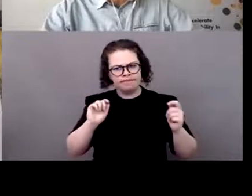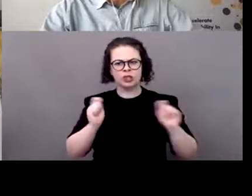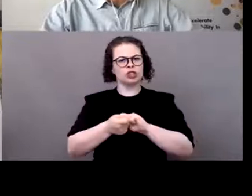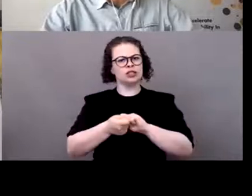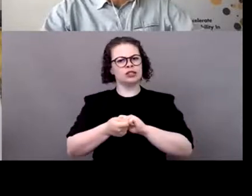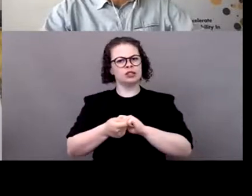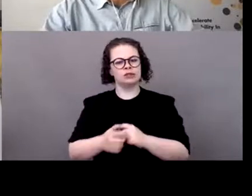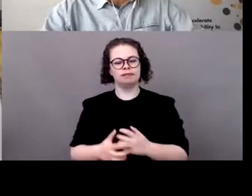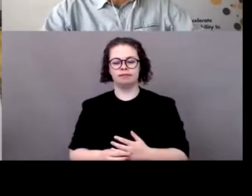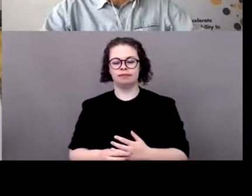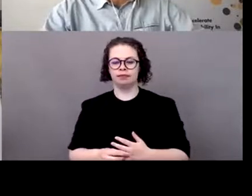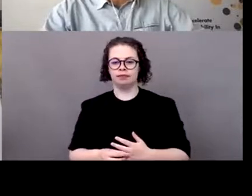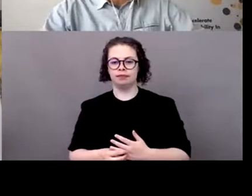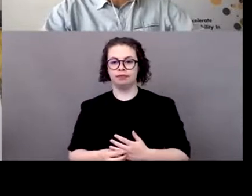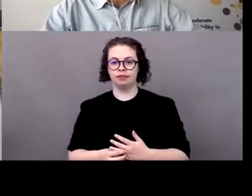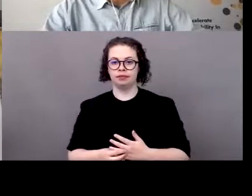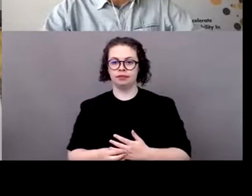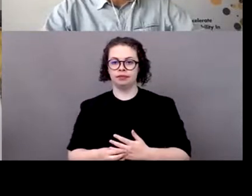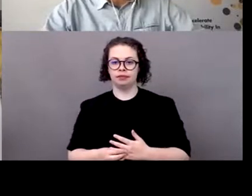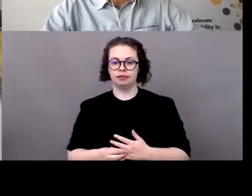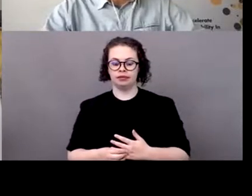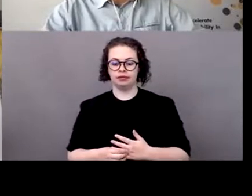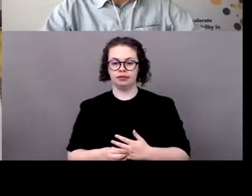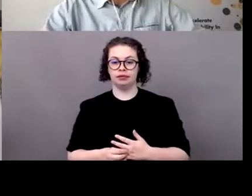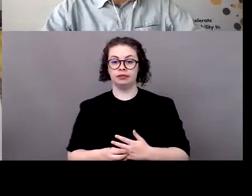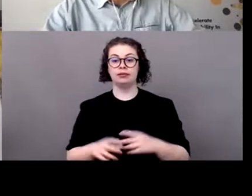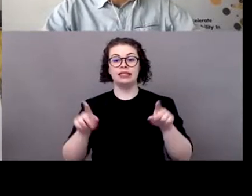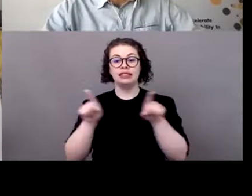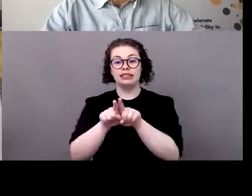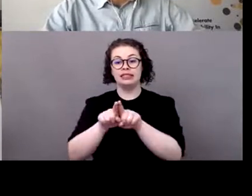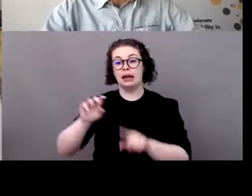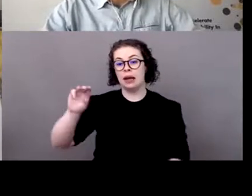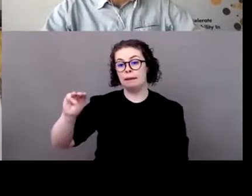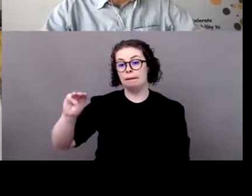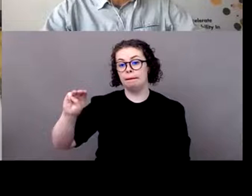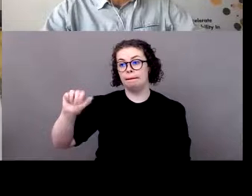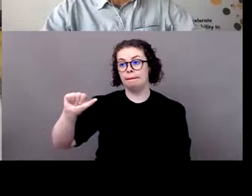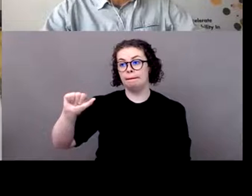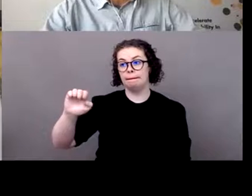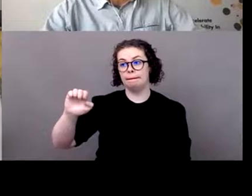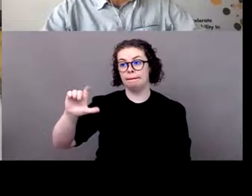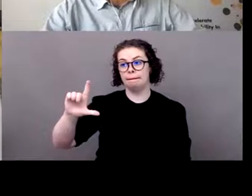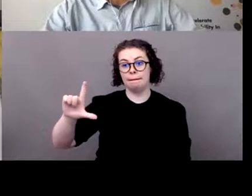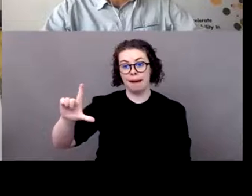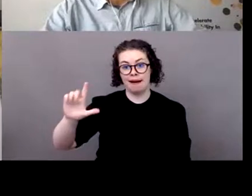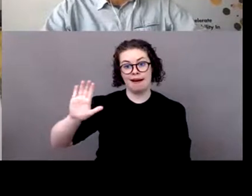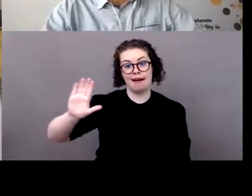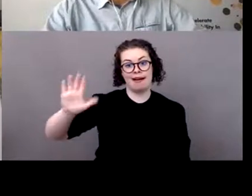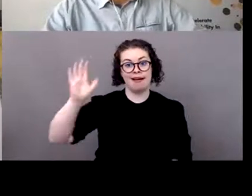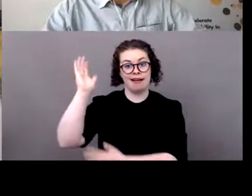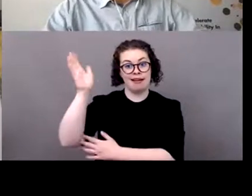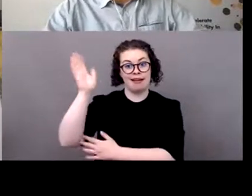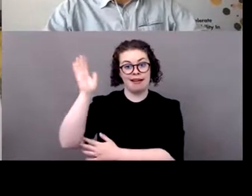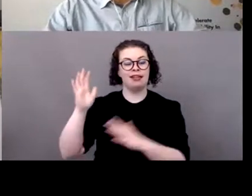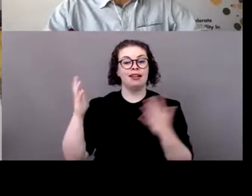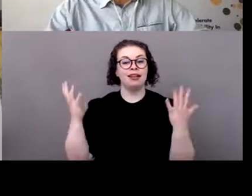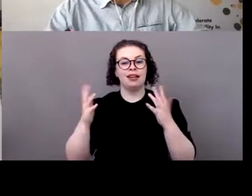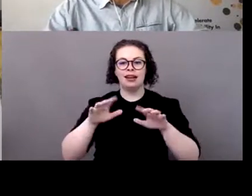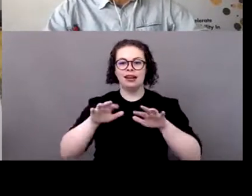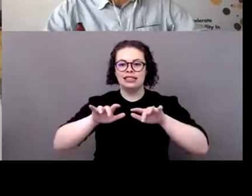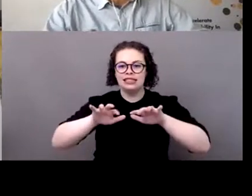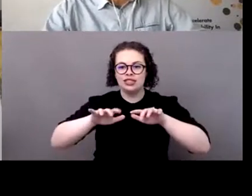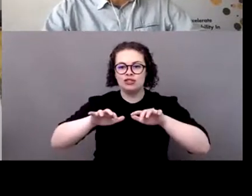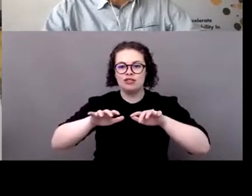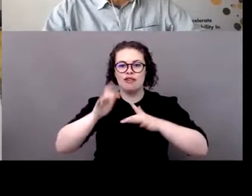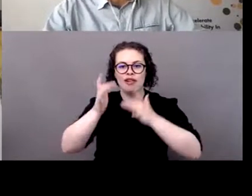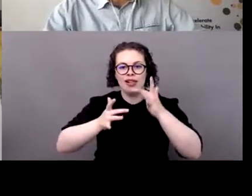the chat of Mael, is the digital side of things. Do you guys know how much the carbon